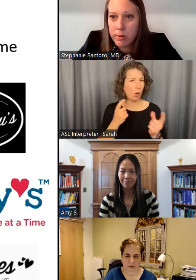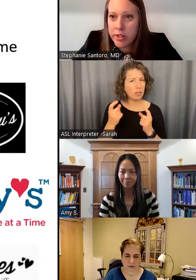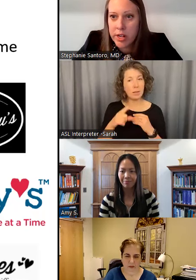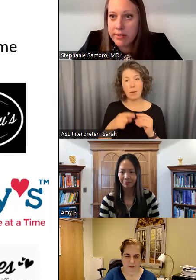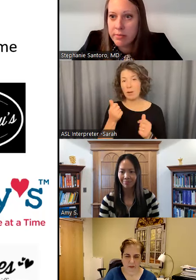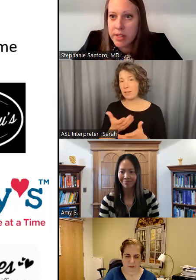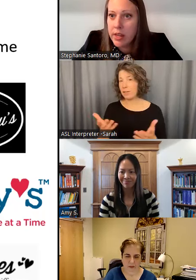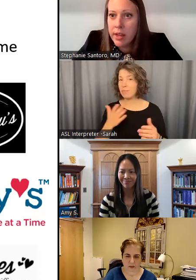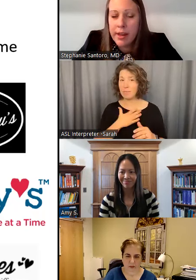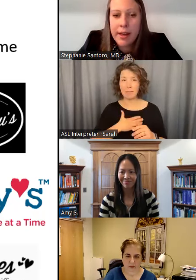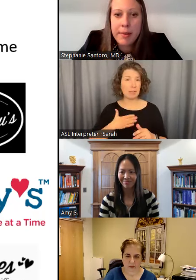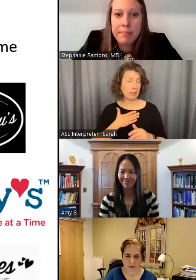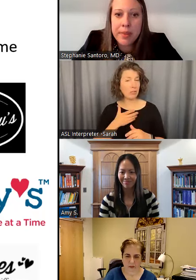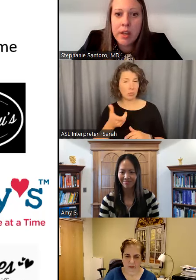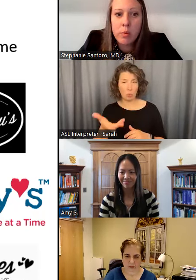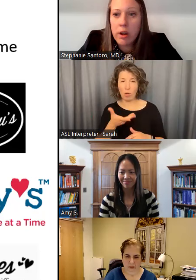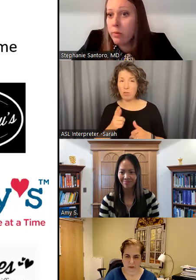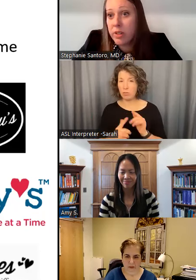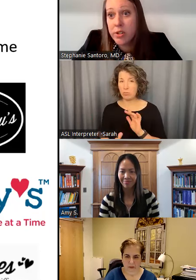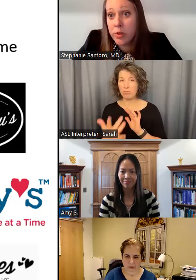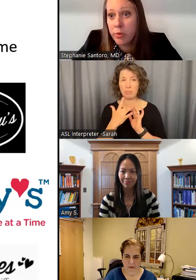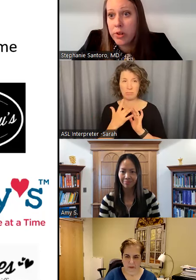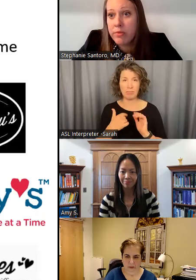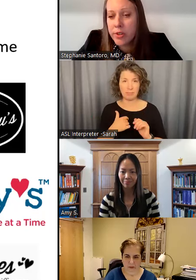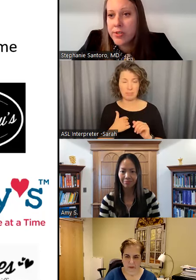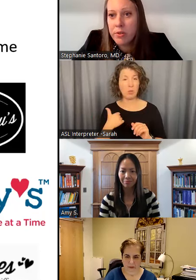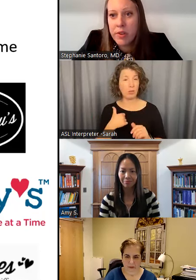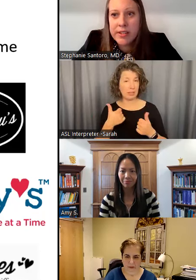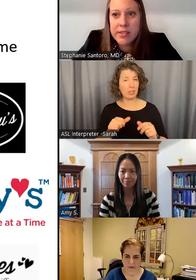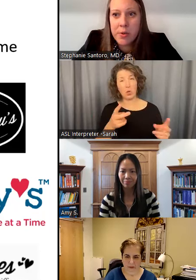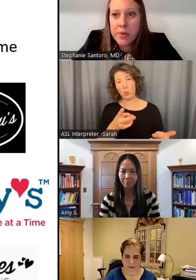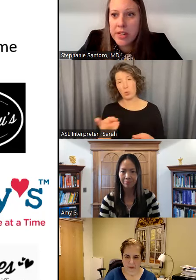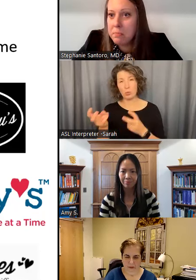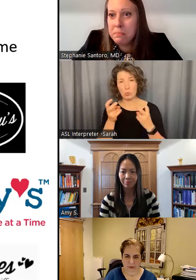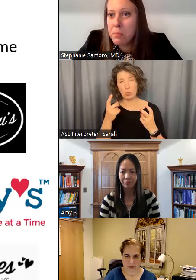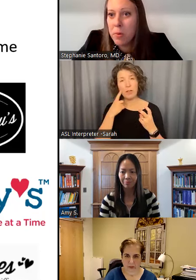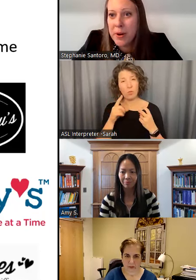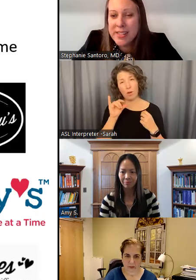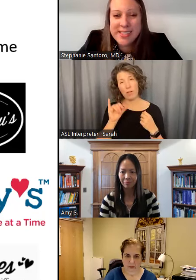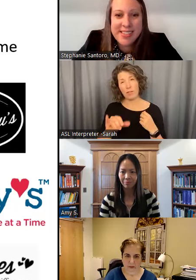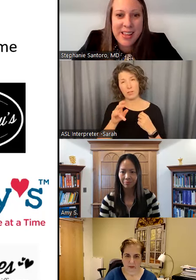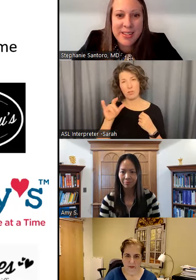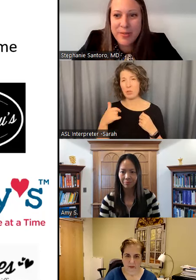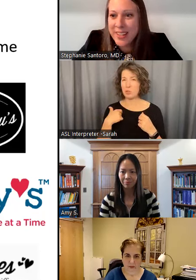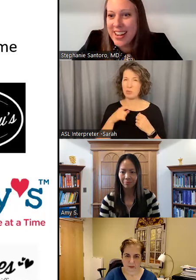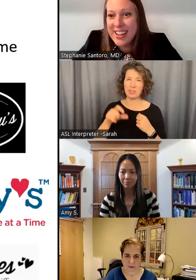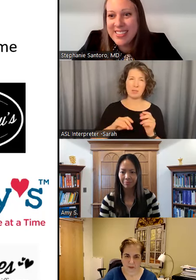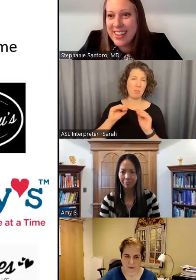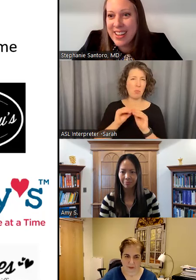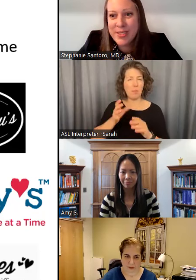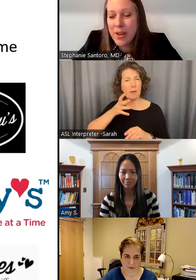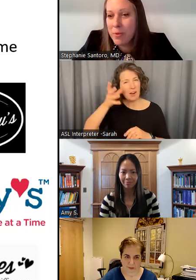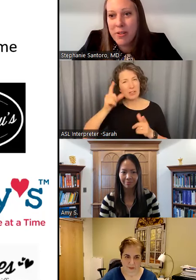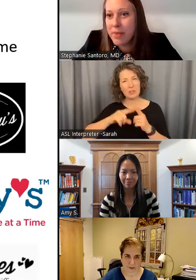free to reach out to me. We are still recruiting for the survey, so we need more parents to fill it